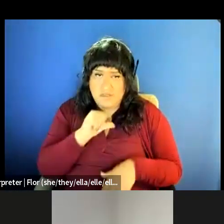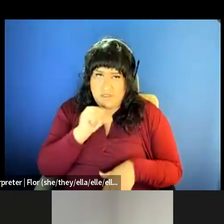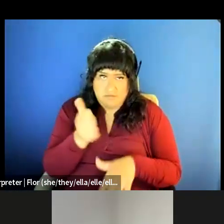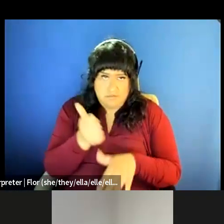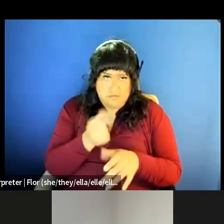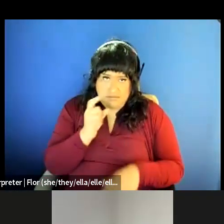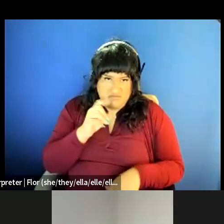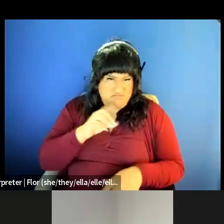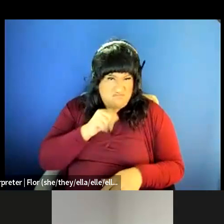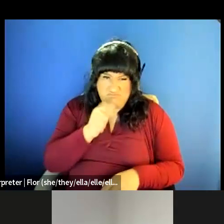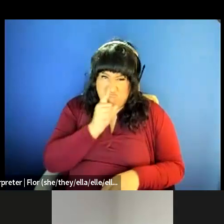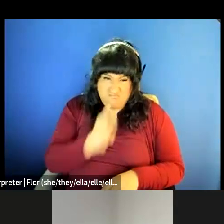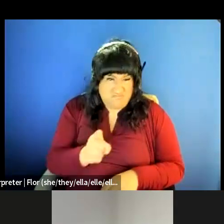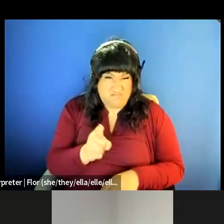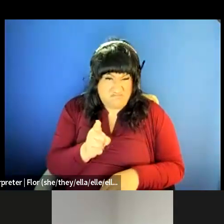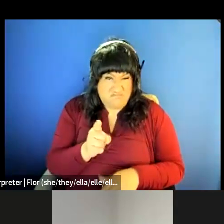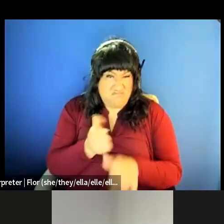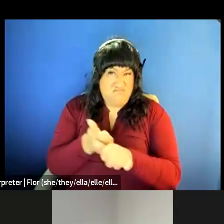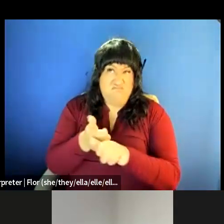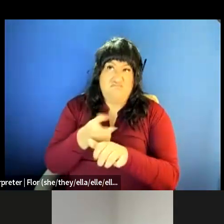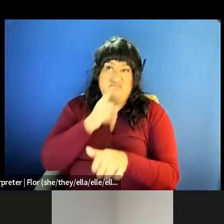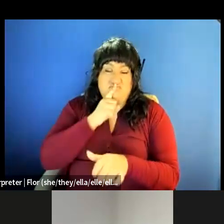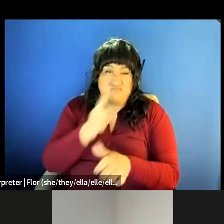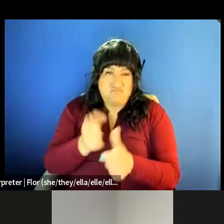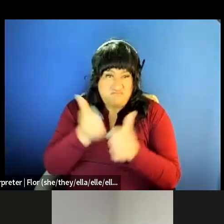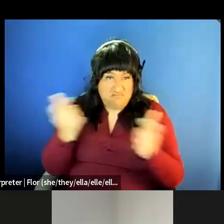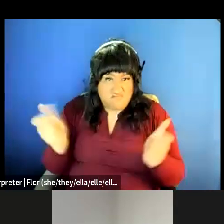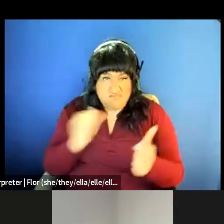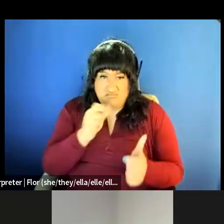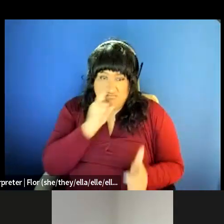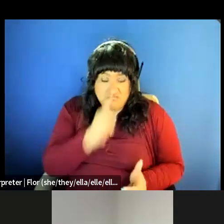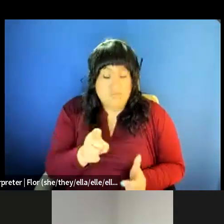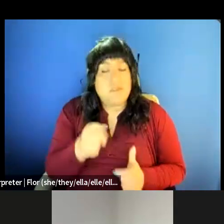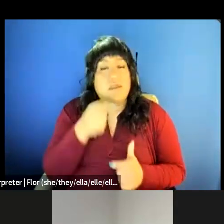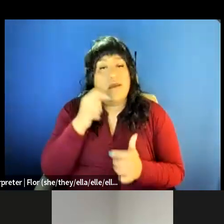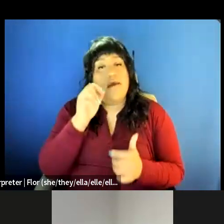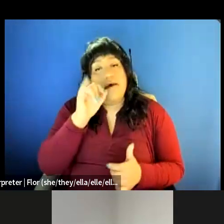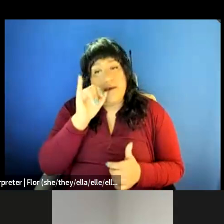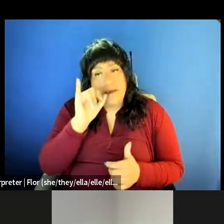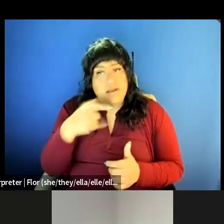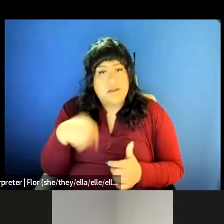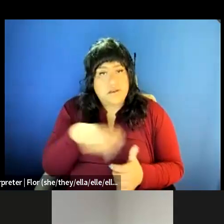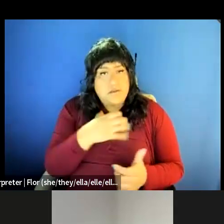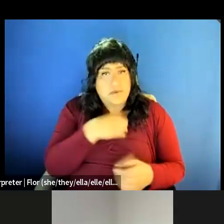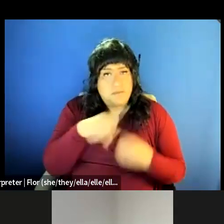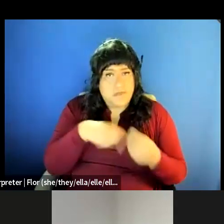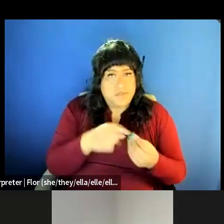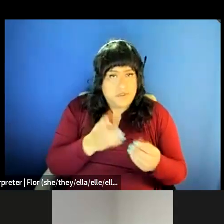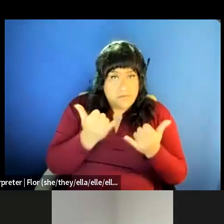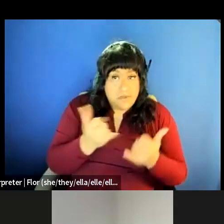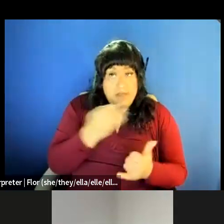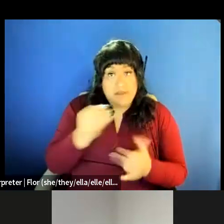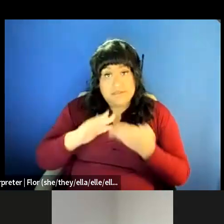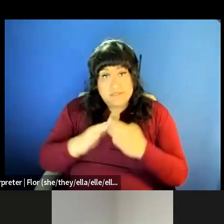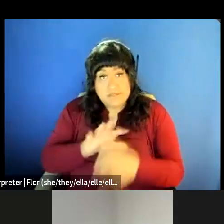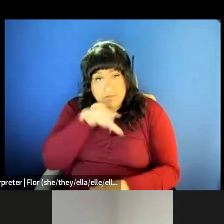facing right now is a situation where they're completely ignored until housed residents and businesses complain about their presence, at which point the city comes in with the police, the